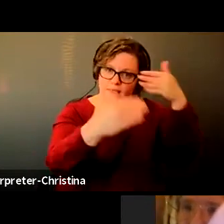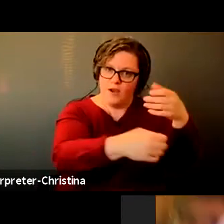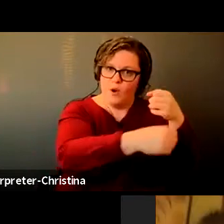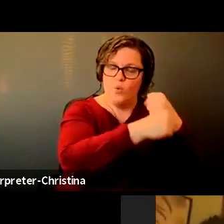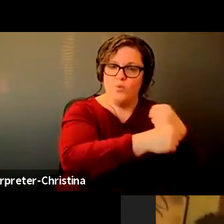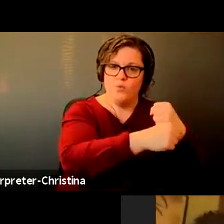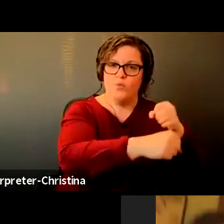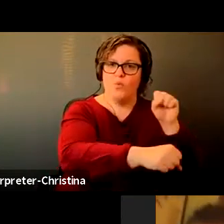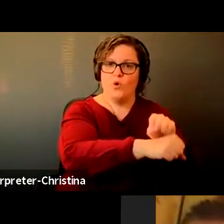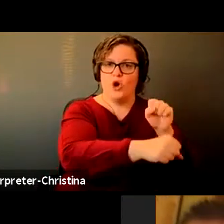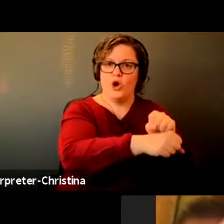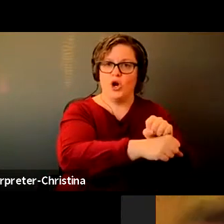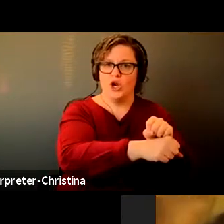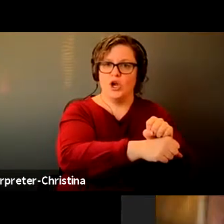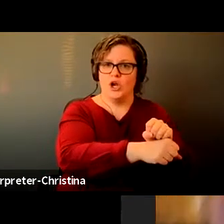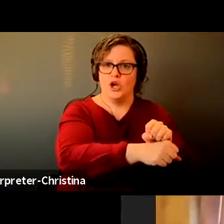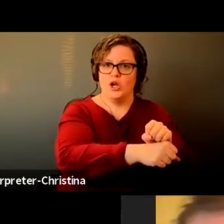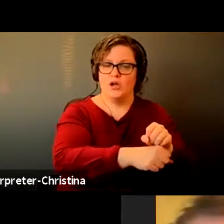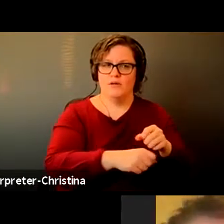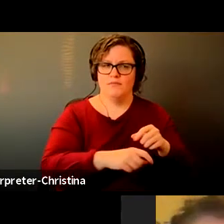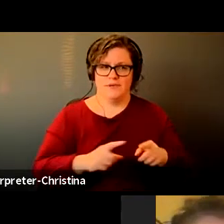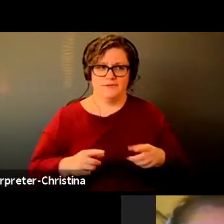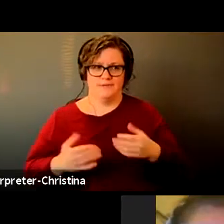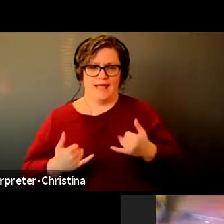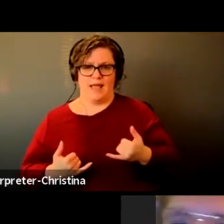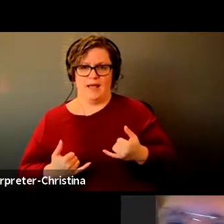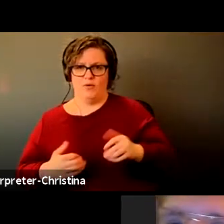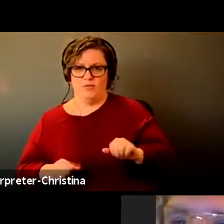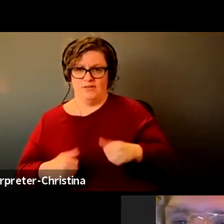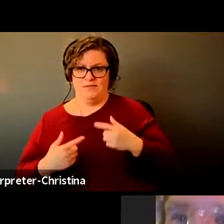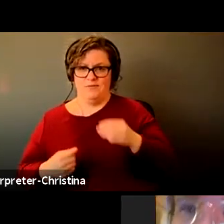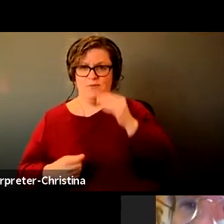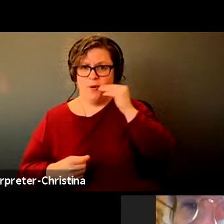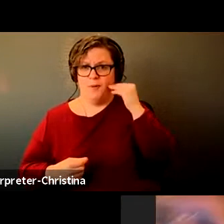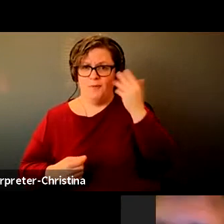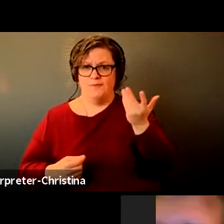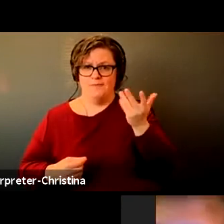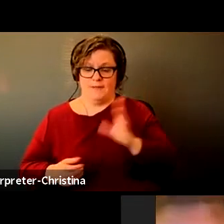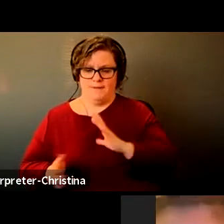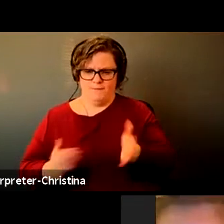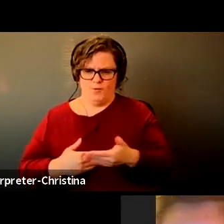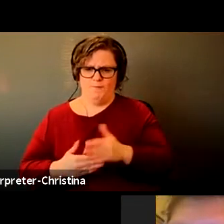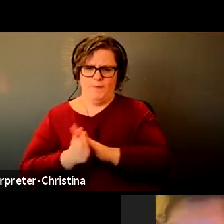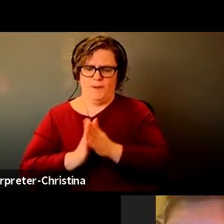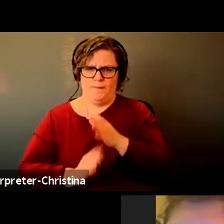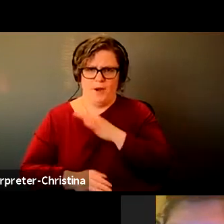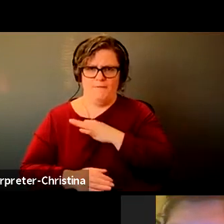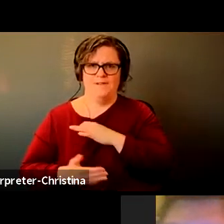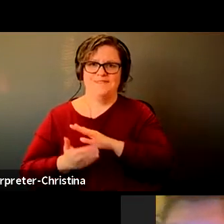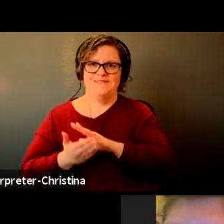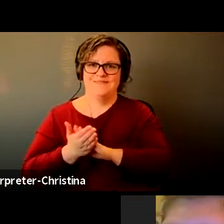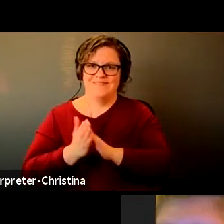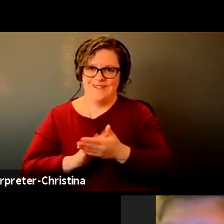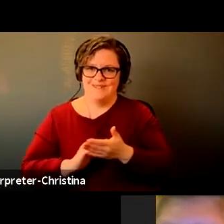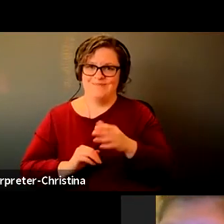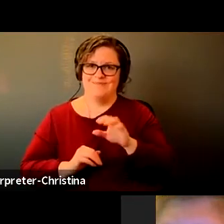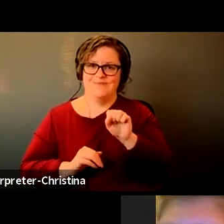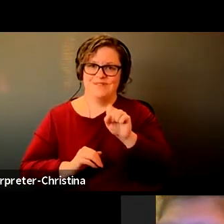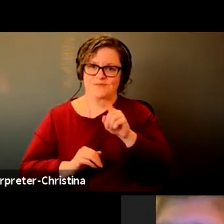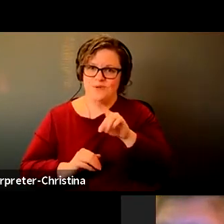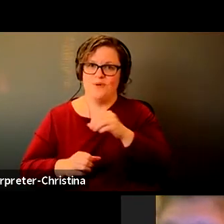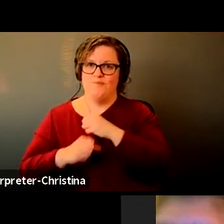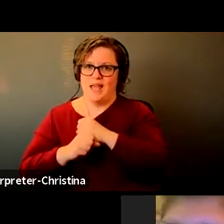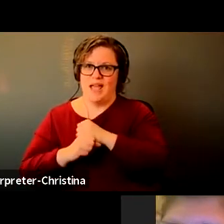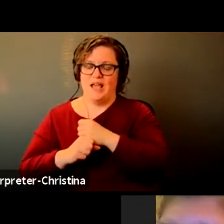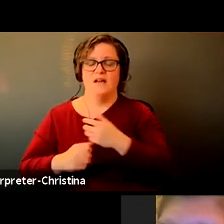that's also your office now? And it's also your residency center now? It's like, it's kind of a lot. Exactly. And then for people who have, you know, like, I don't have